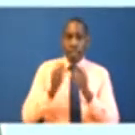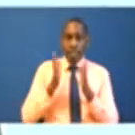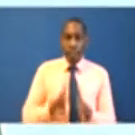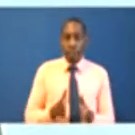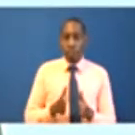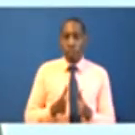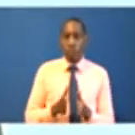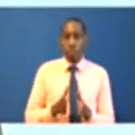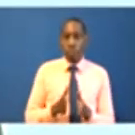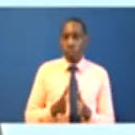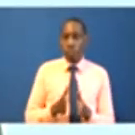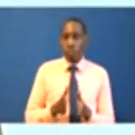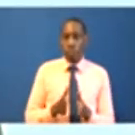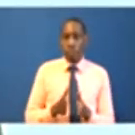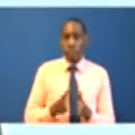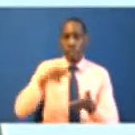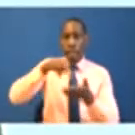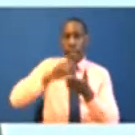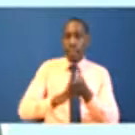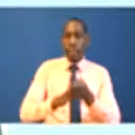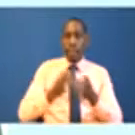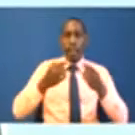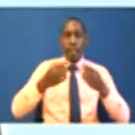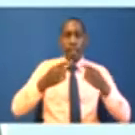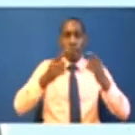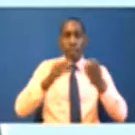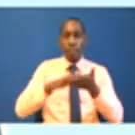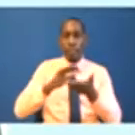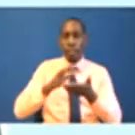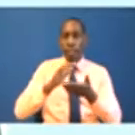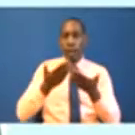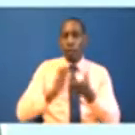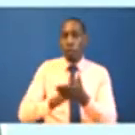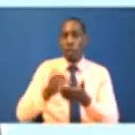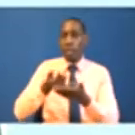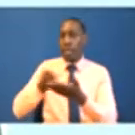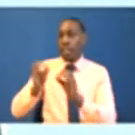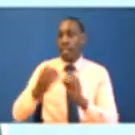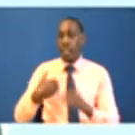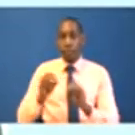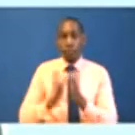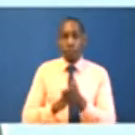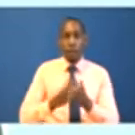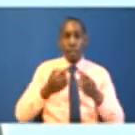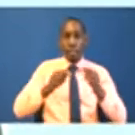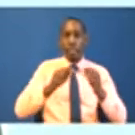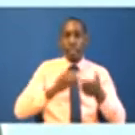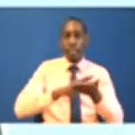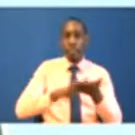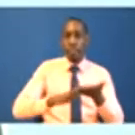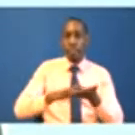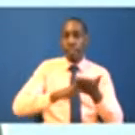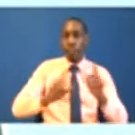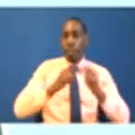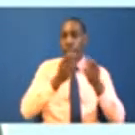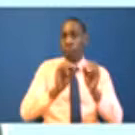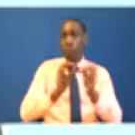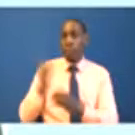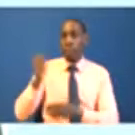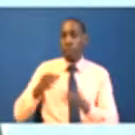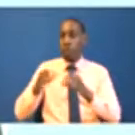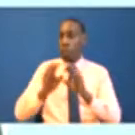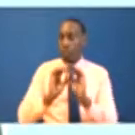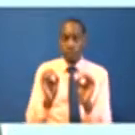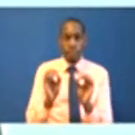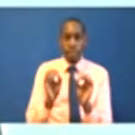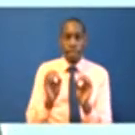runs should not be winning based on lack of integrity they should not be winning based on tribe they should not be winning based on political party only